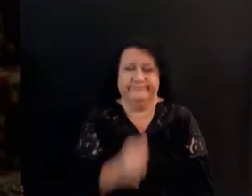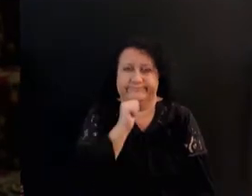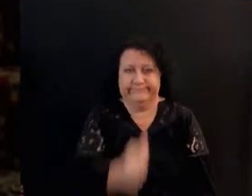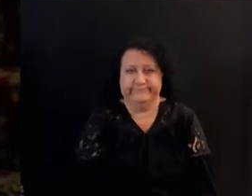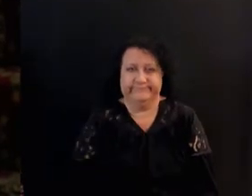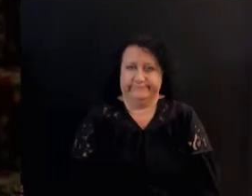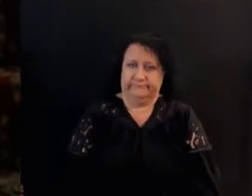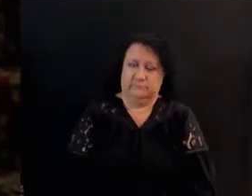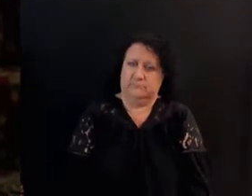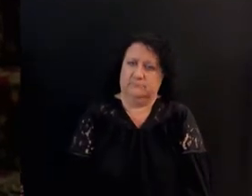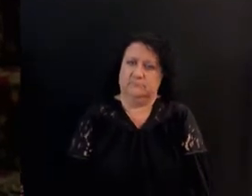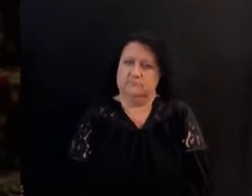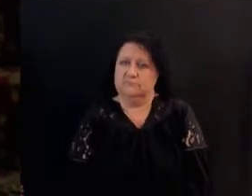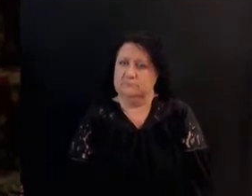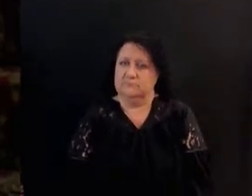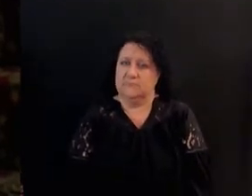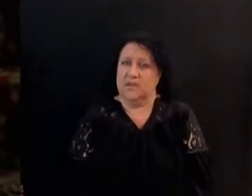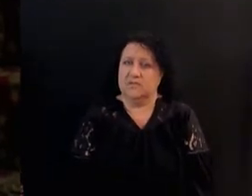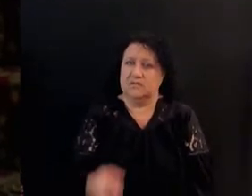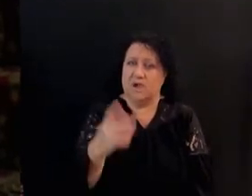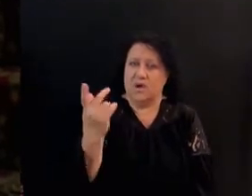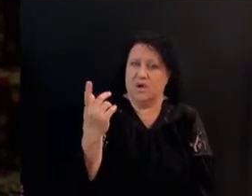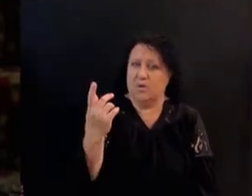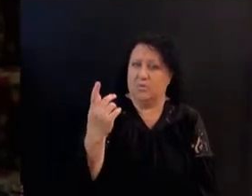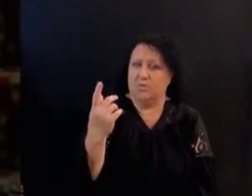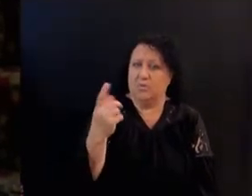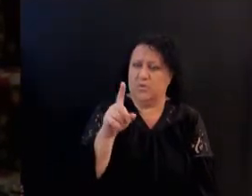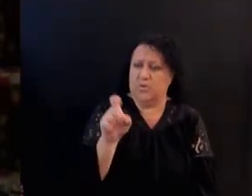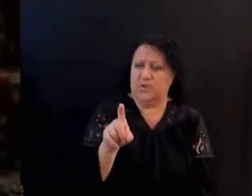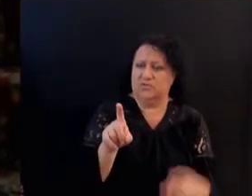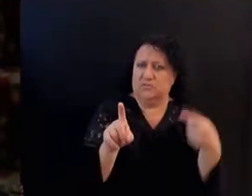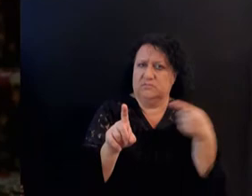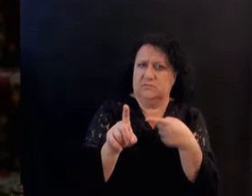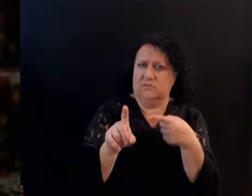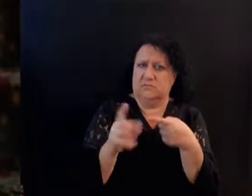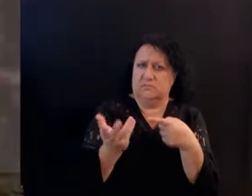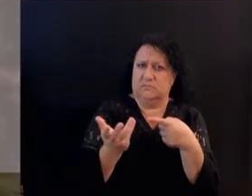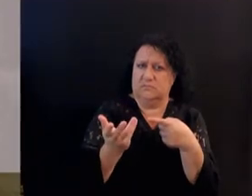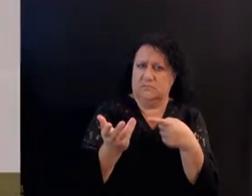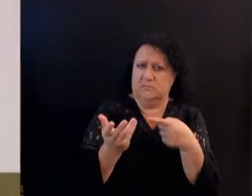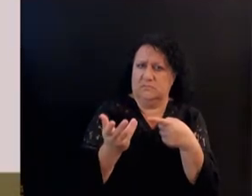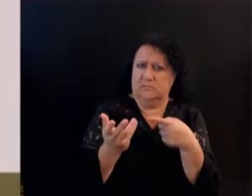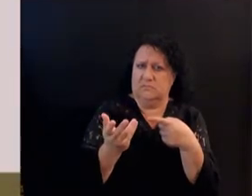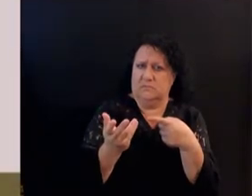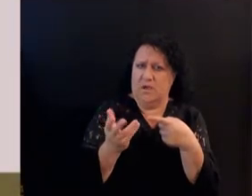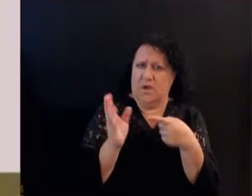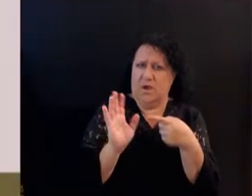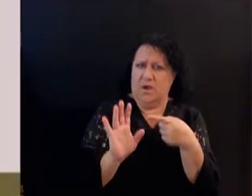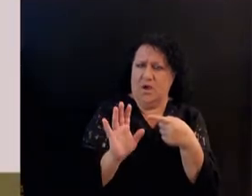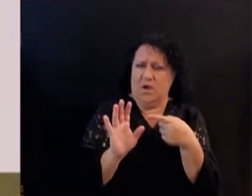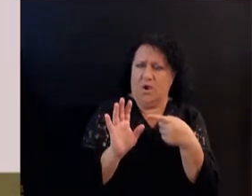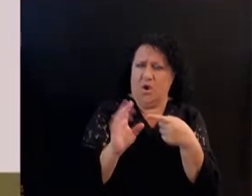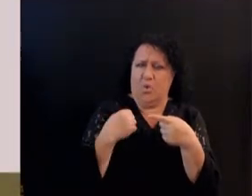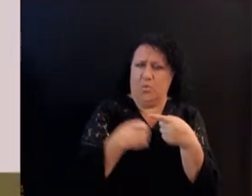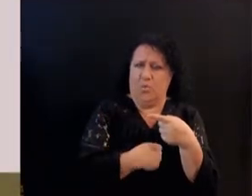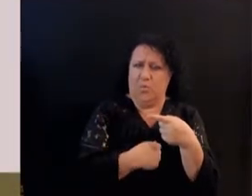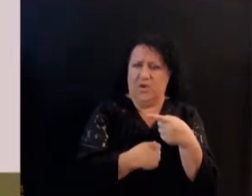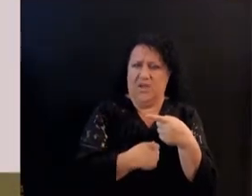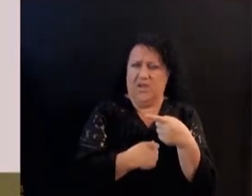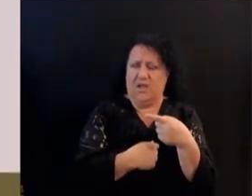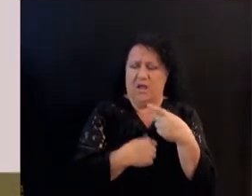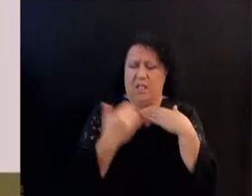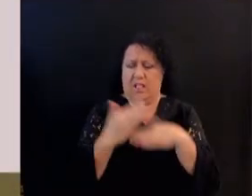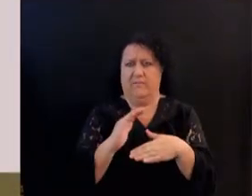So the question is, what gets in the way of giving thanks? What gets in